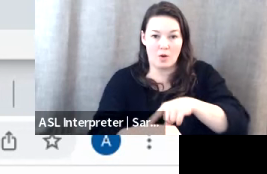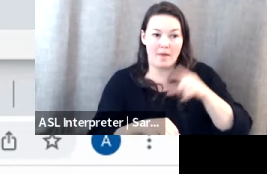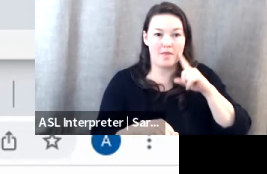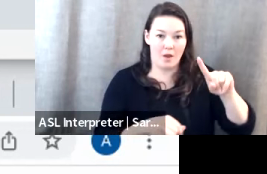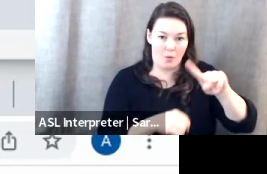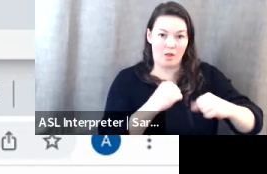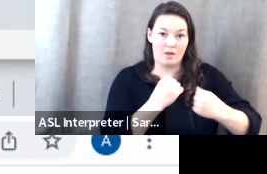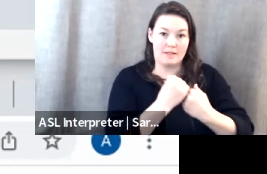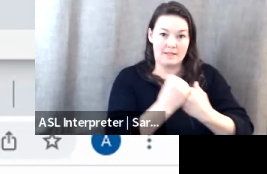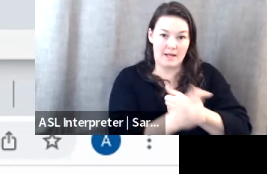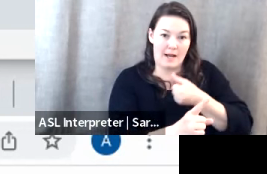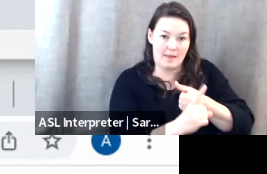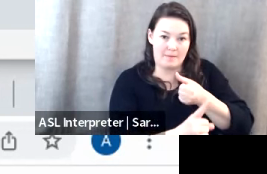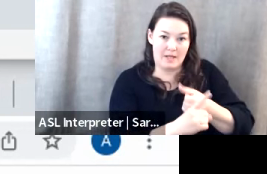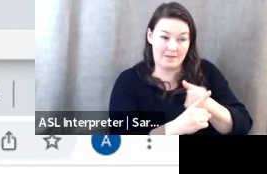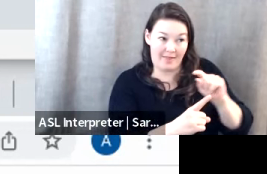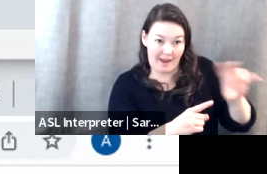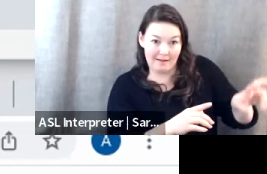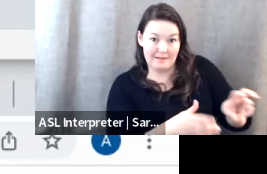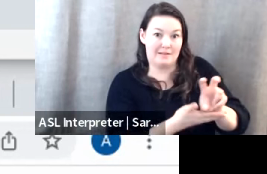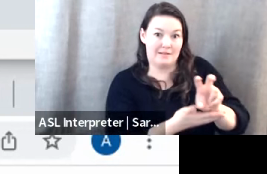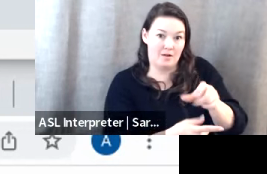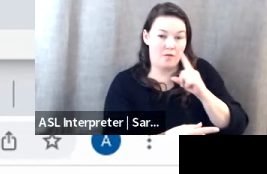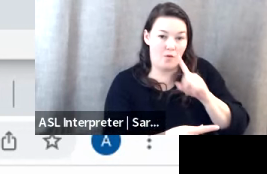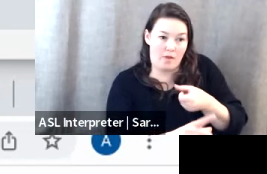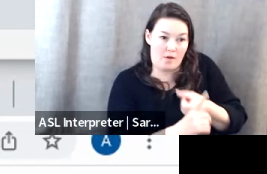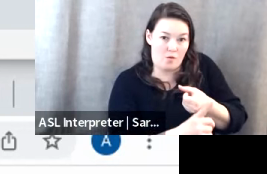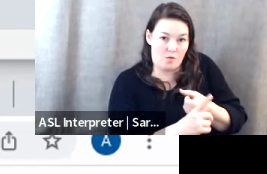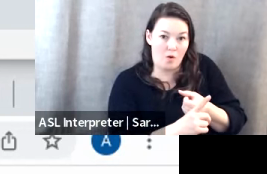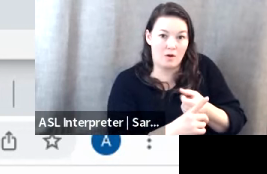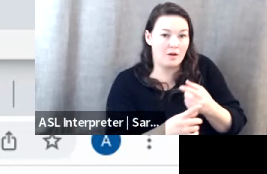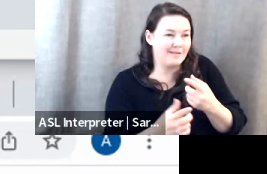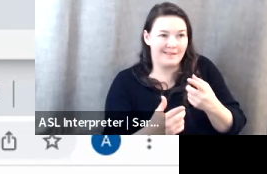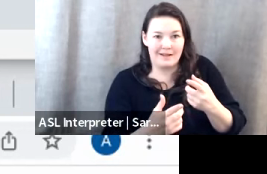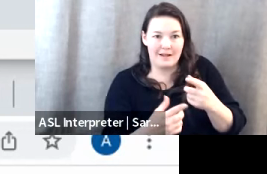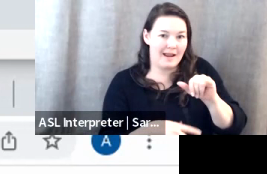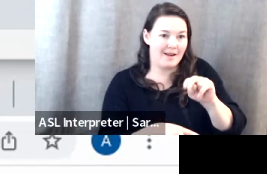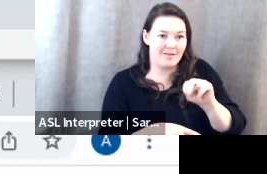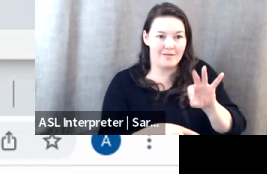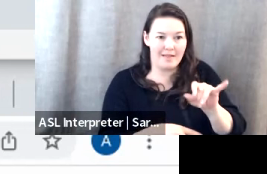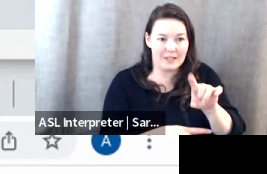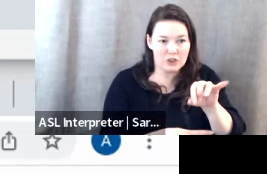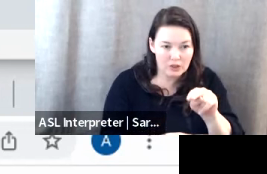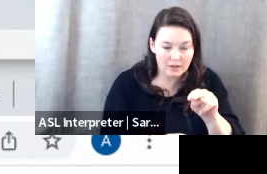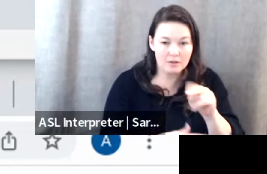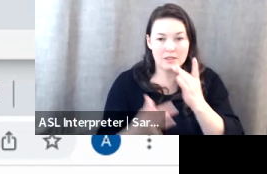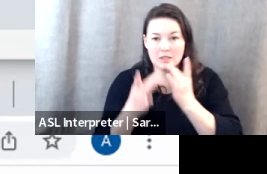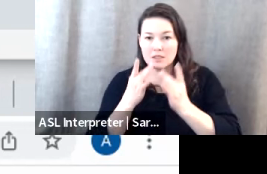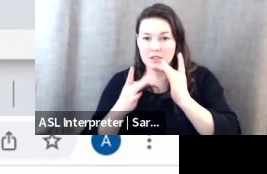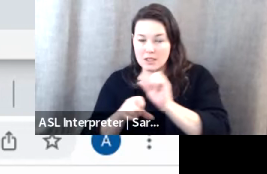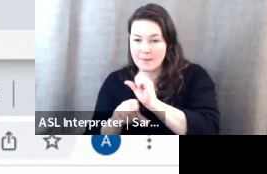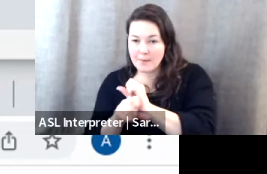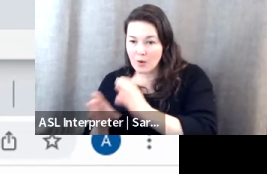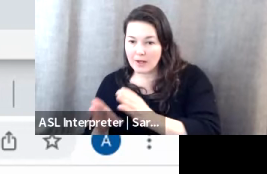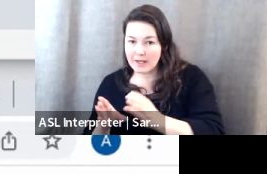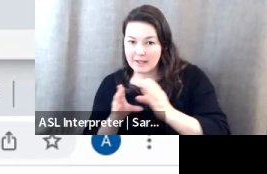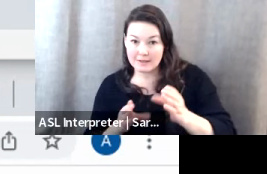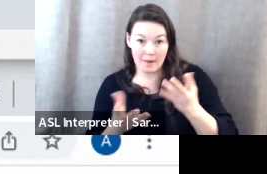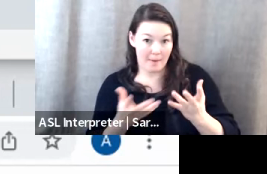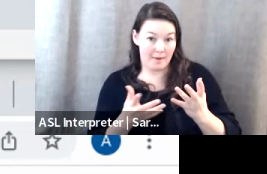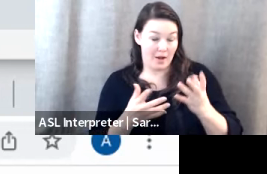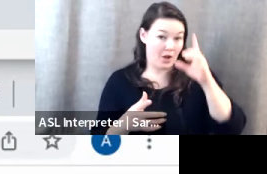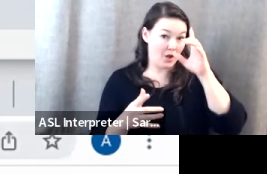injected capital when, you know, the inflation is up the roof, they have no workers. So in the long term, maybe they will need it.